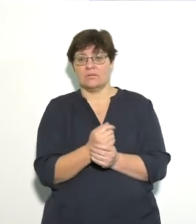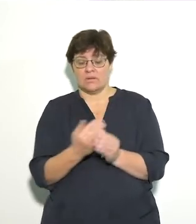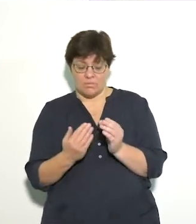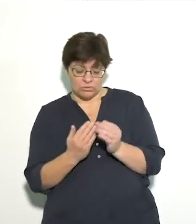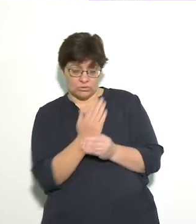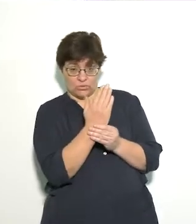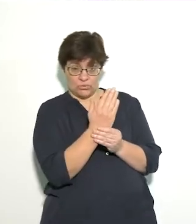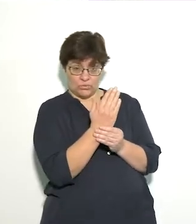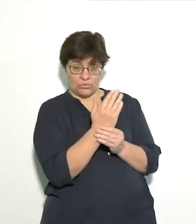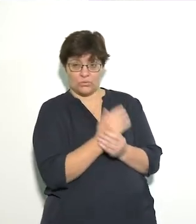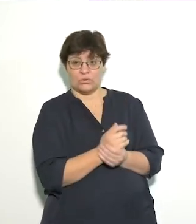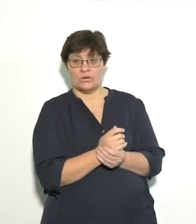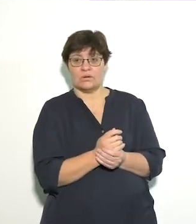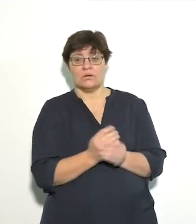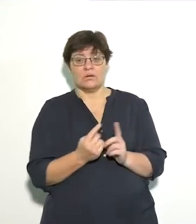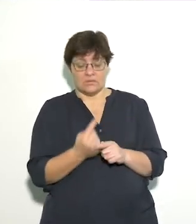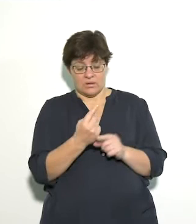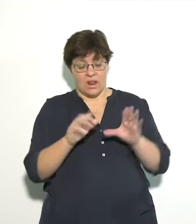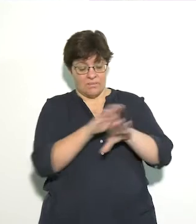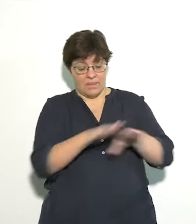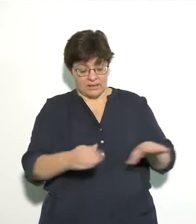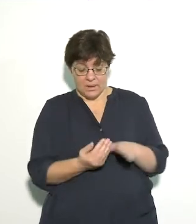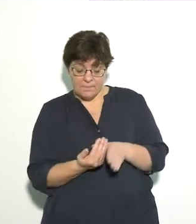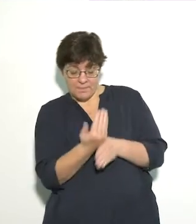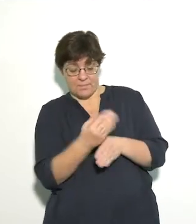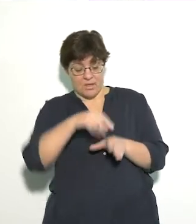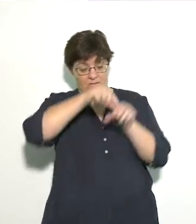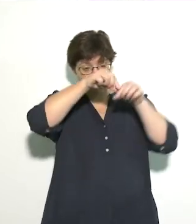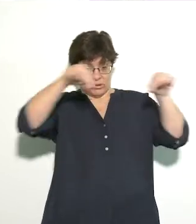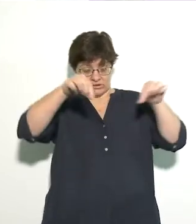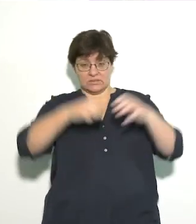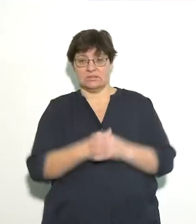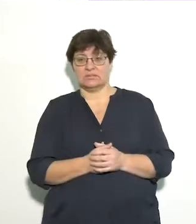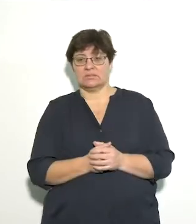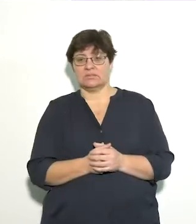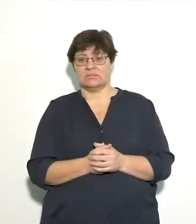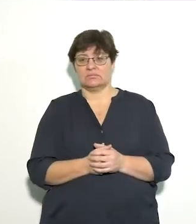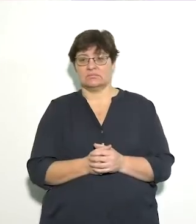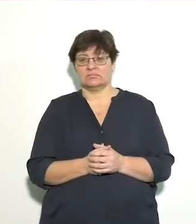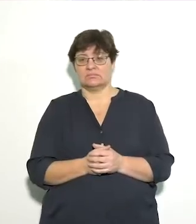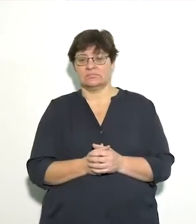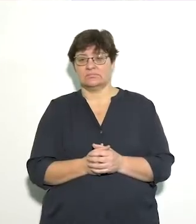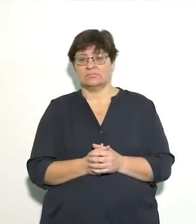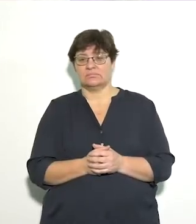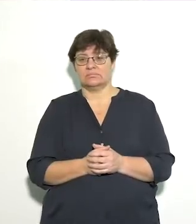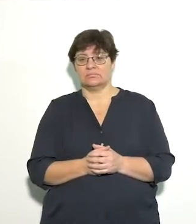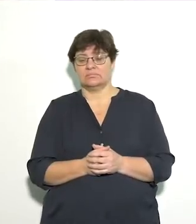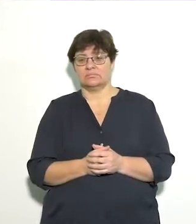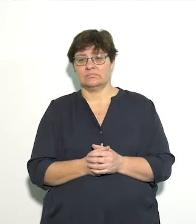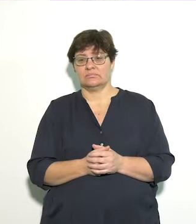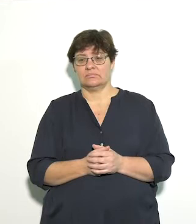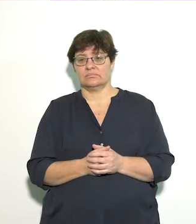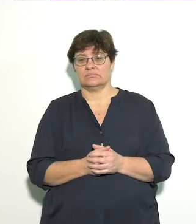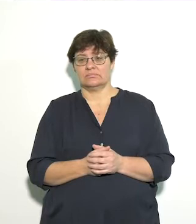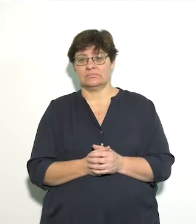push it through like that, and you fold it backwards on the fold so that it makes the little pop-up,